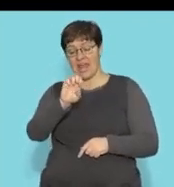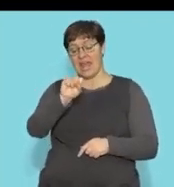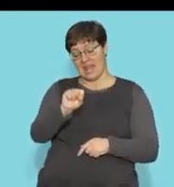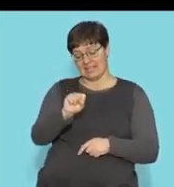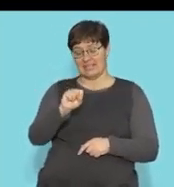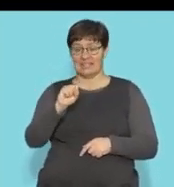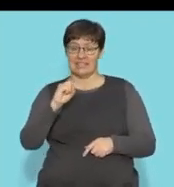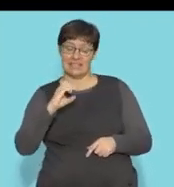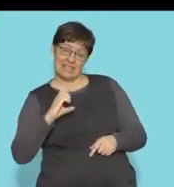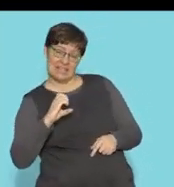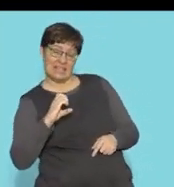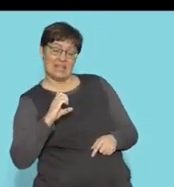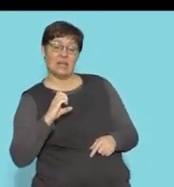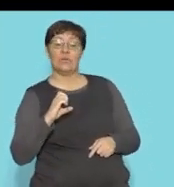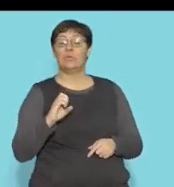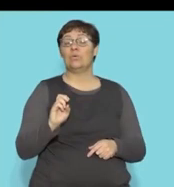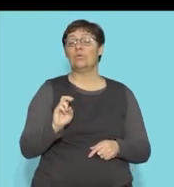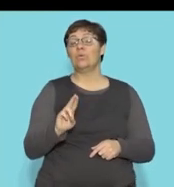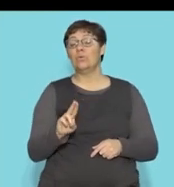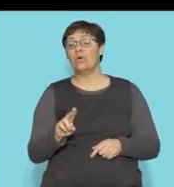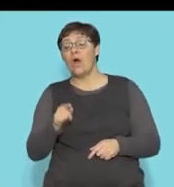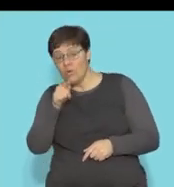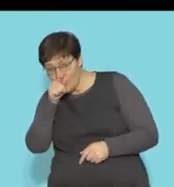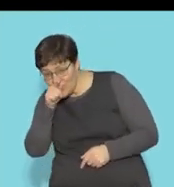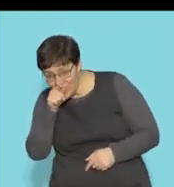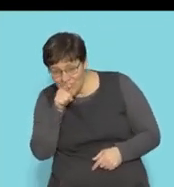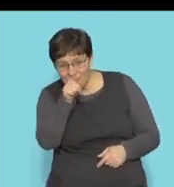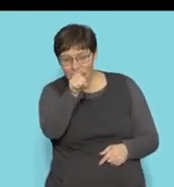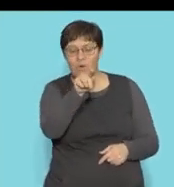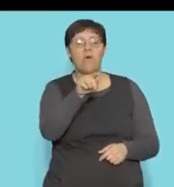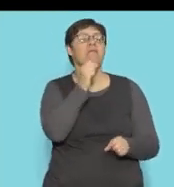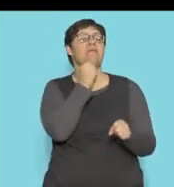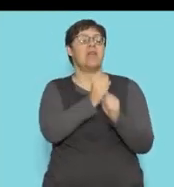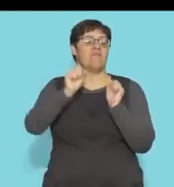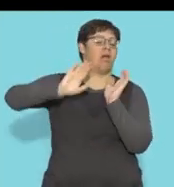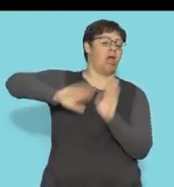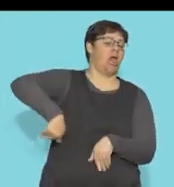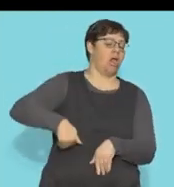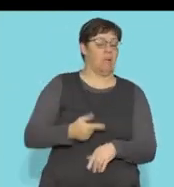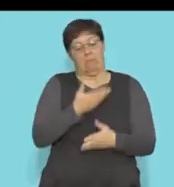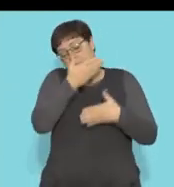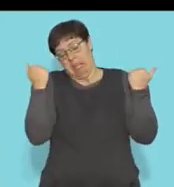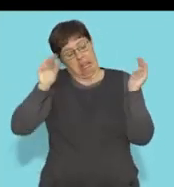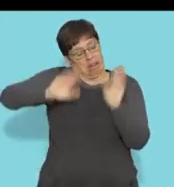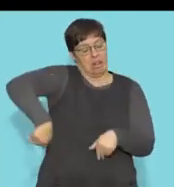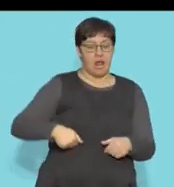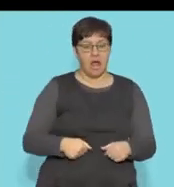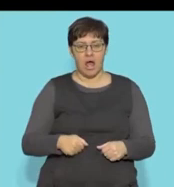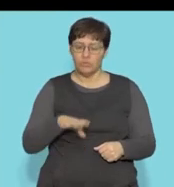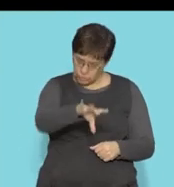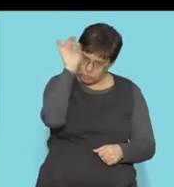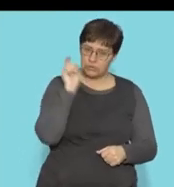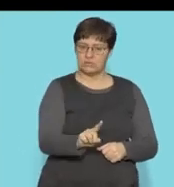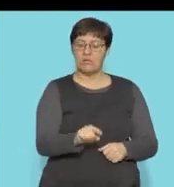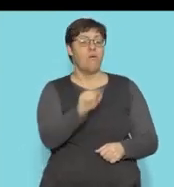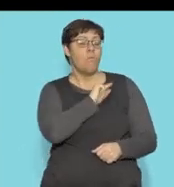R-E-S, we check the answer, and you never leave a multiple choice